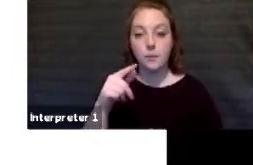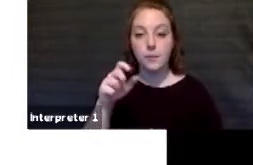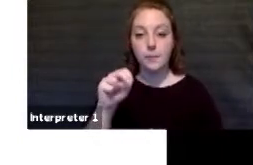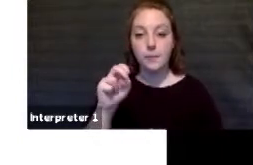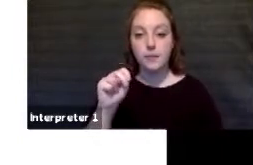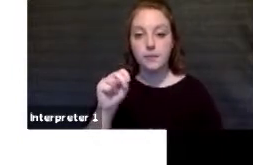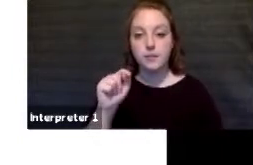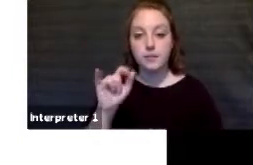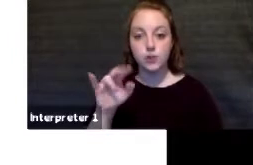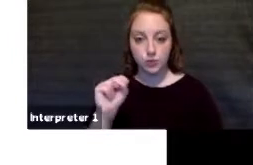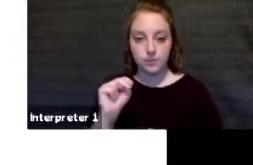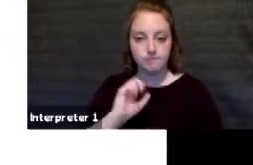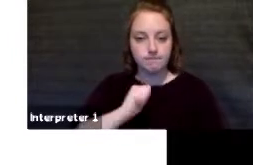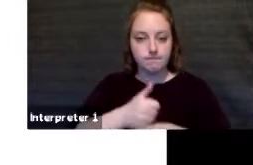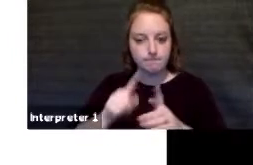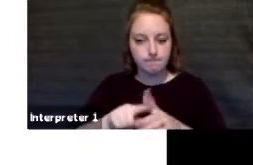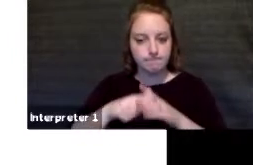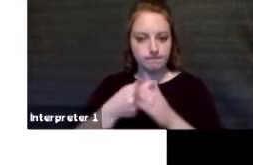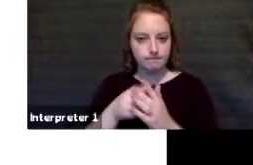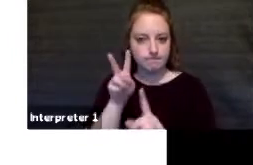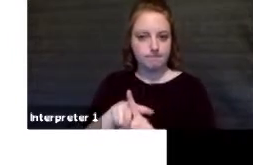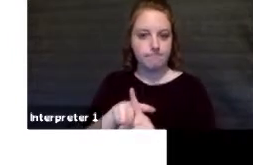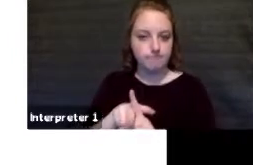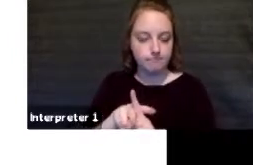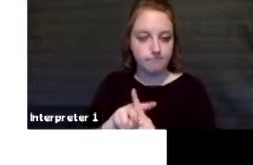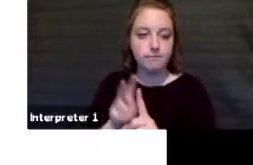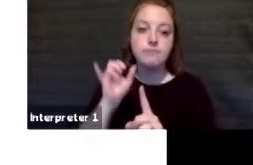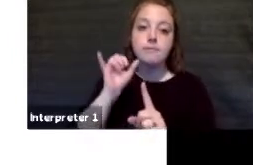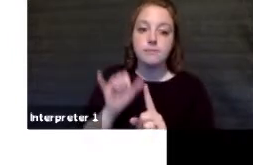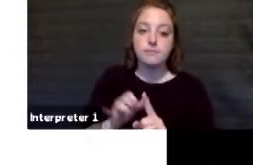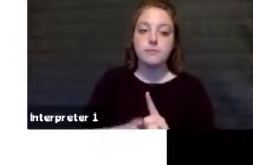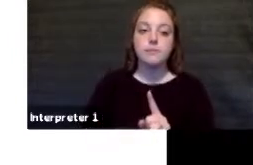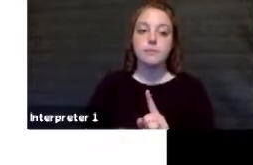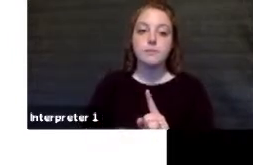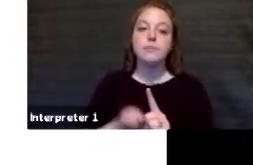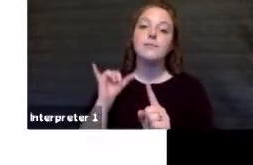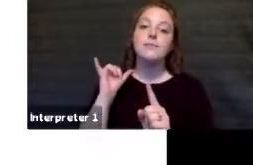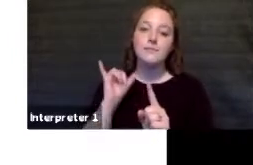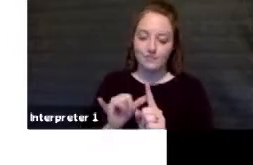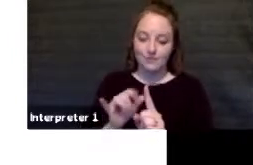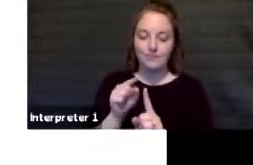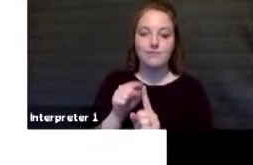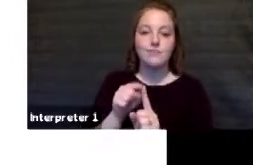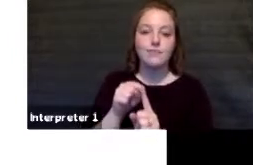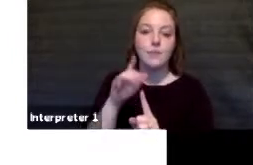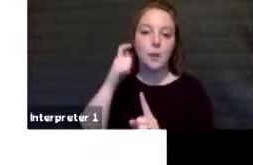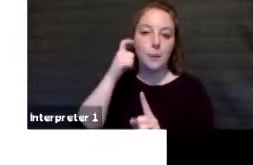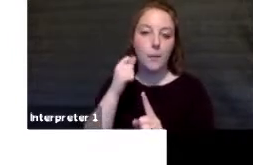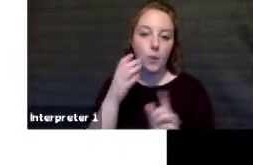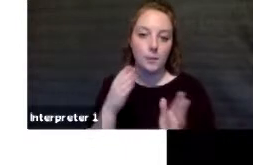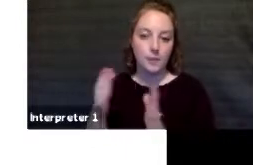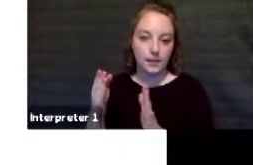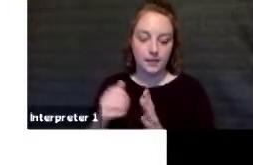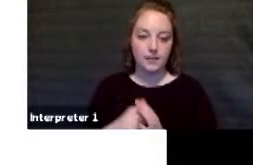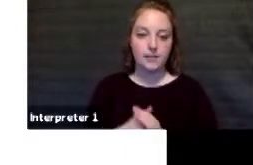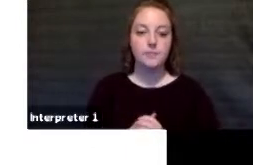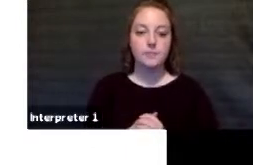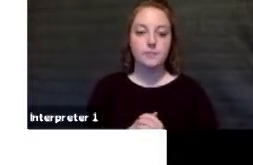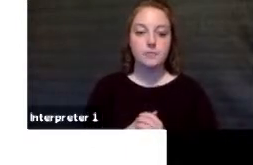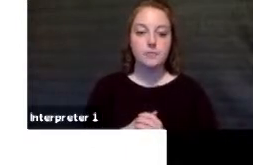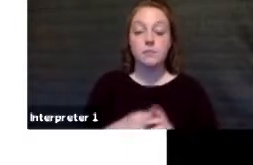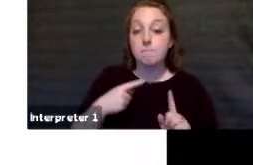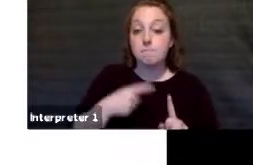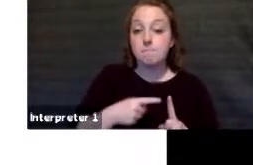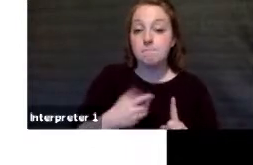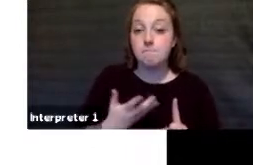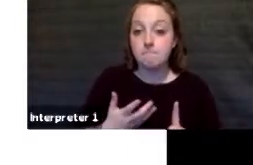what a potential phase one project could be. And that gets into the bond planning. So bottom line story here is there